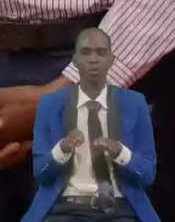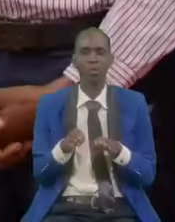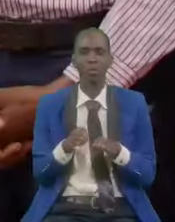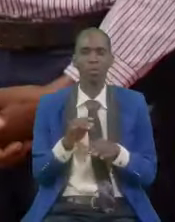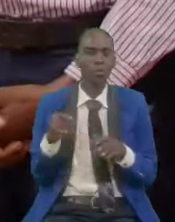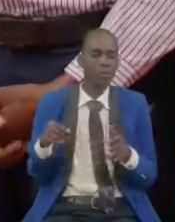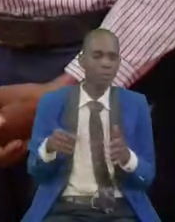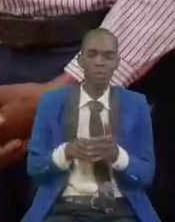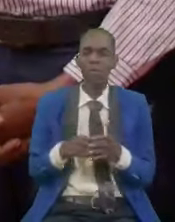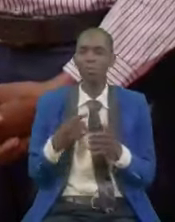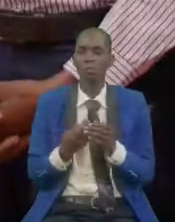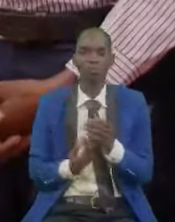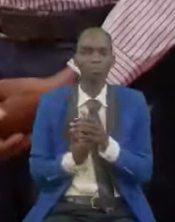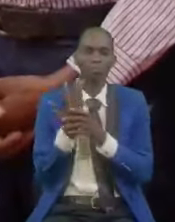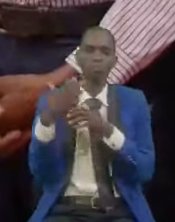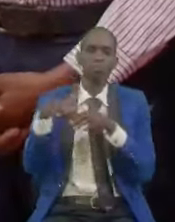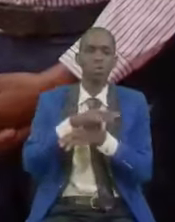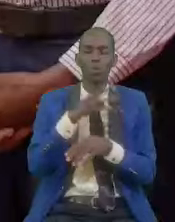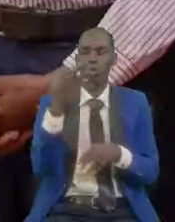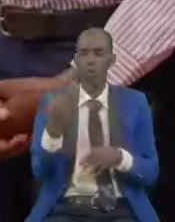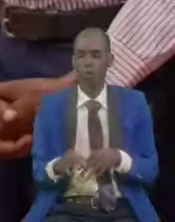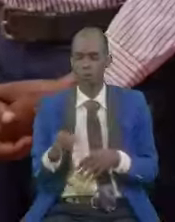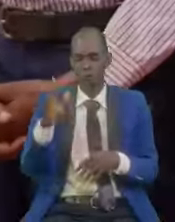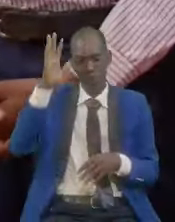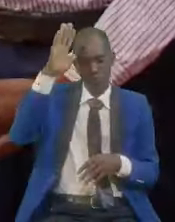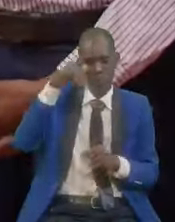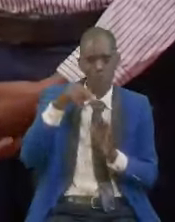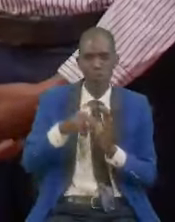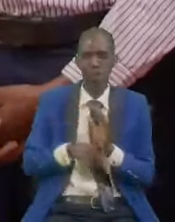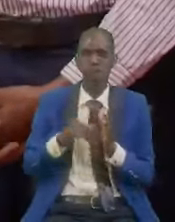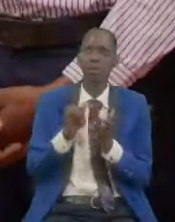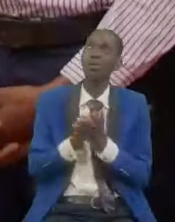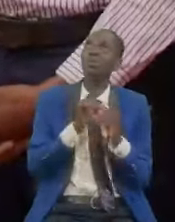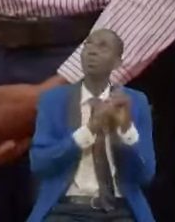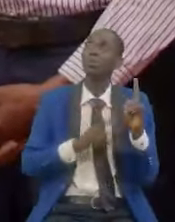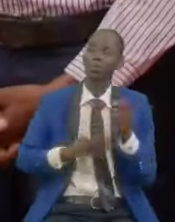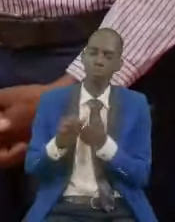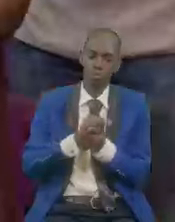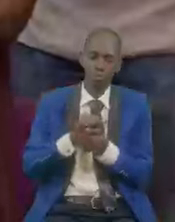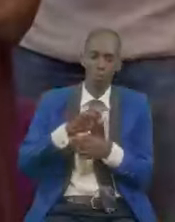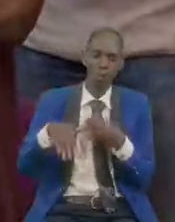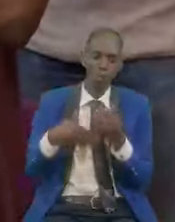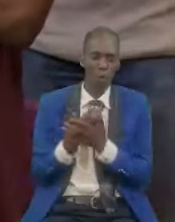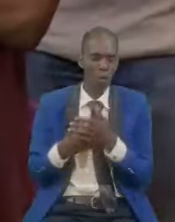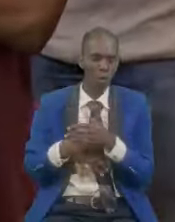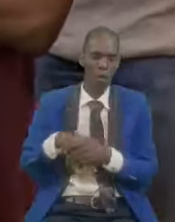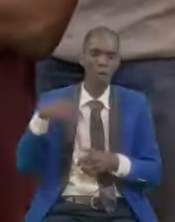superfluity of naughtiness. For God to wash them off.